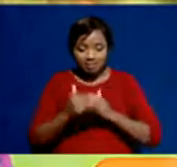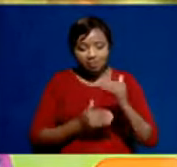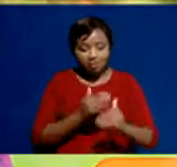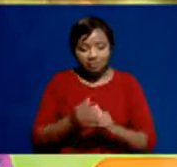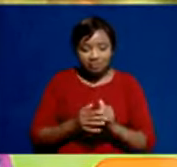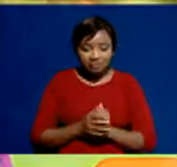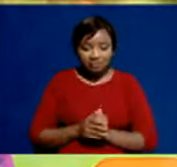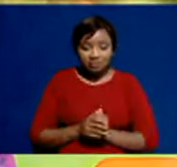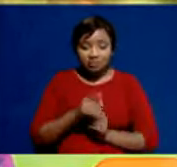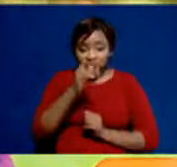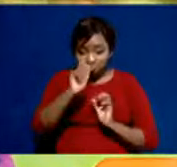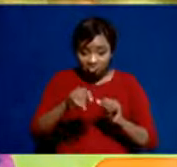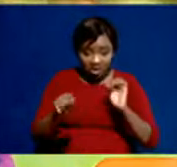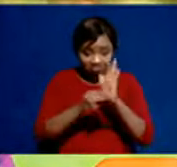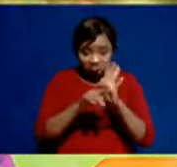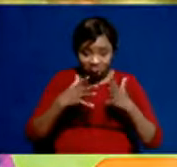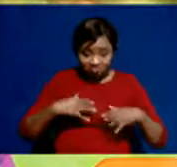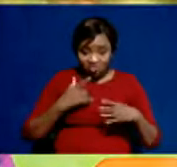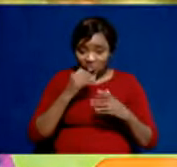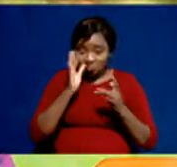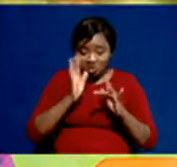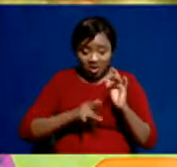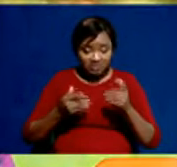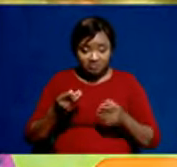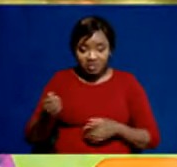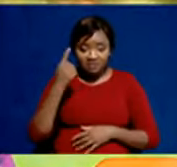never afford that housing?